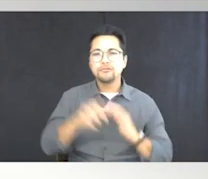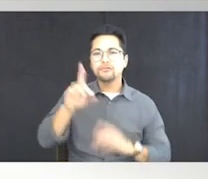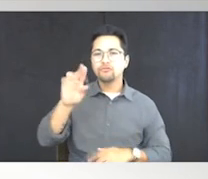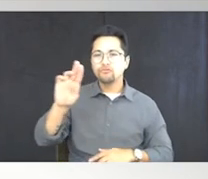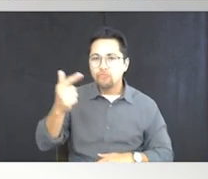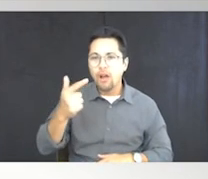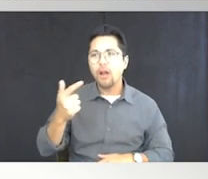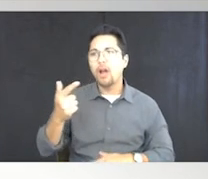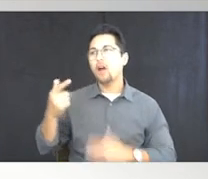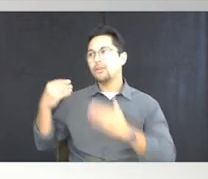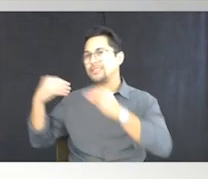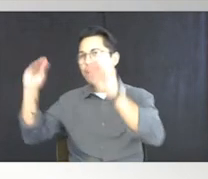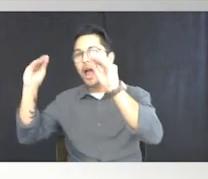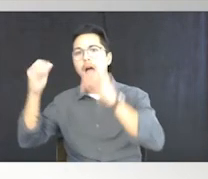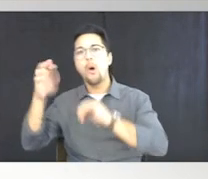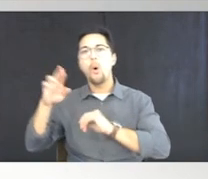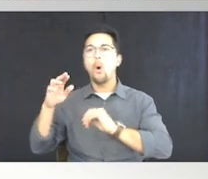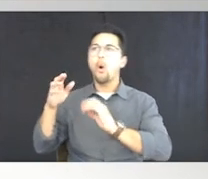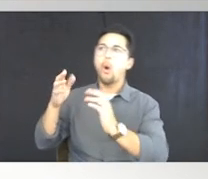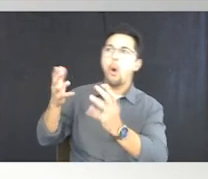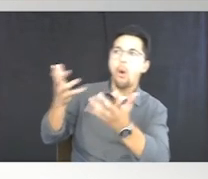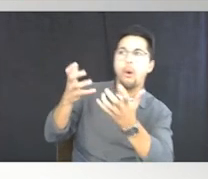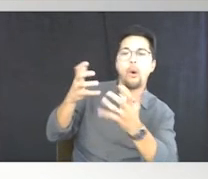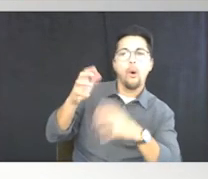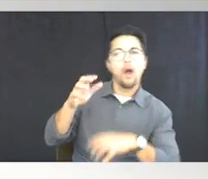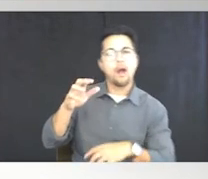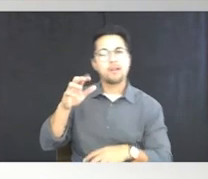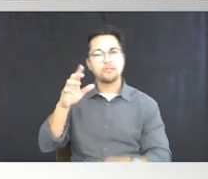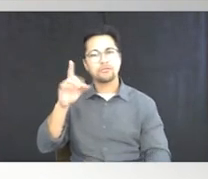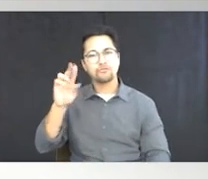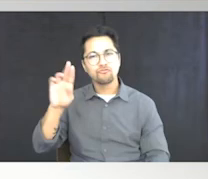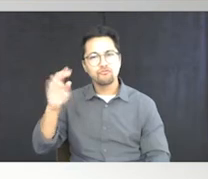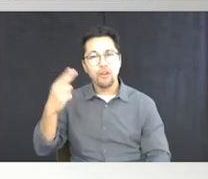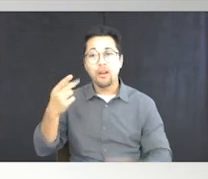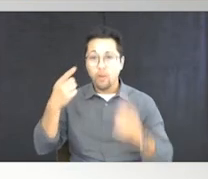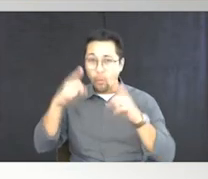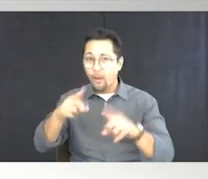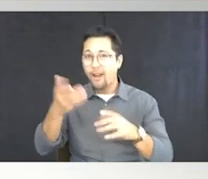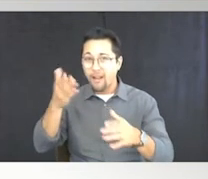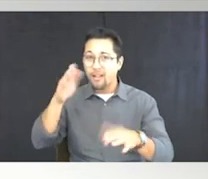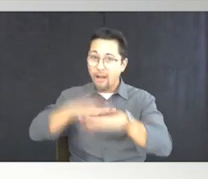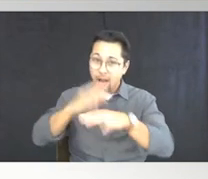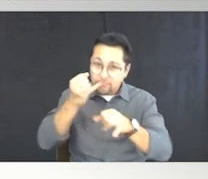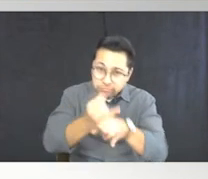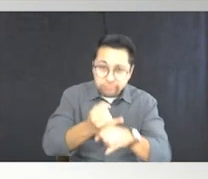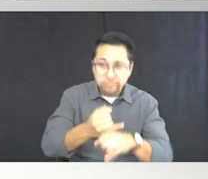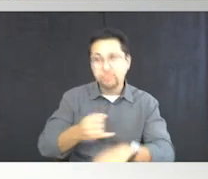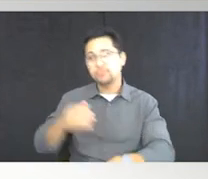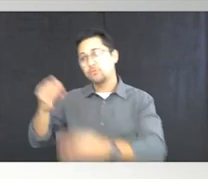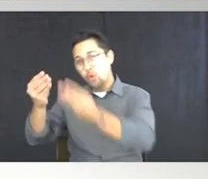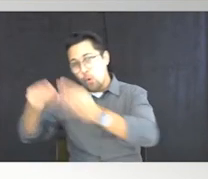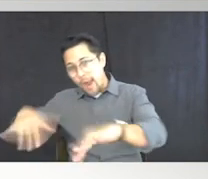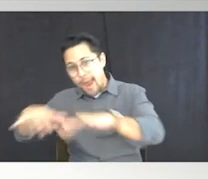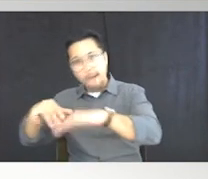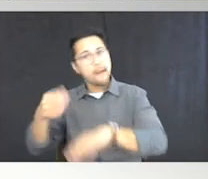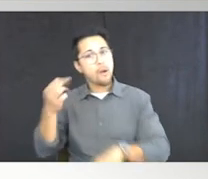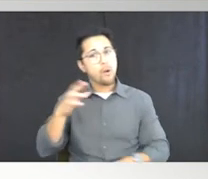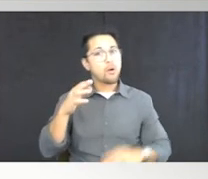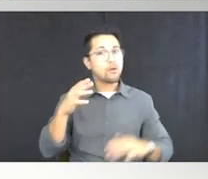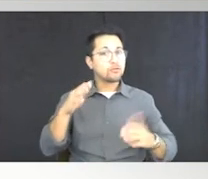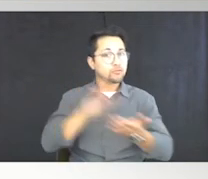or sells or solicits the sale of a controlled substance while at school, on school premises, or at a school